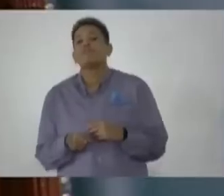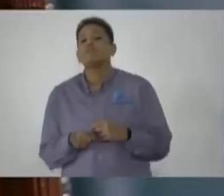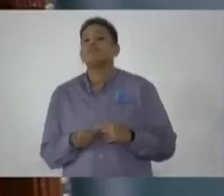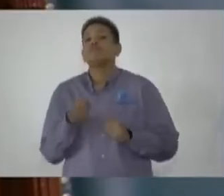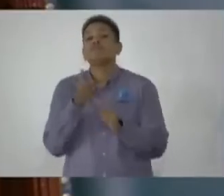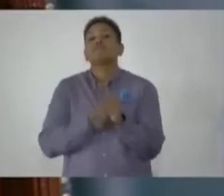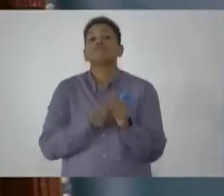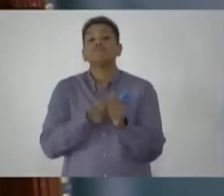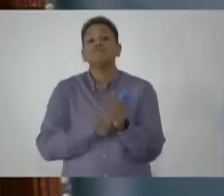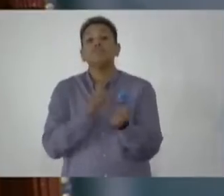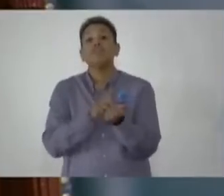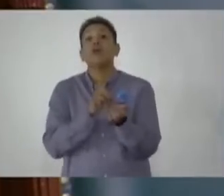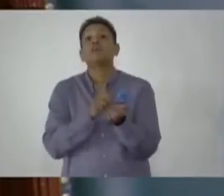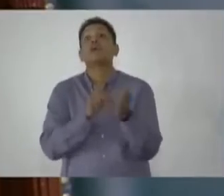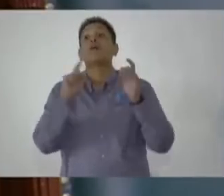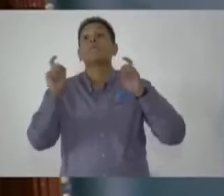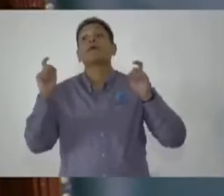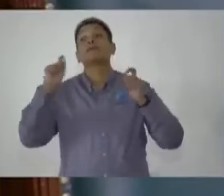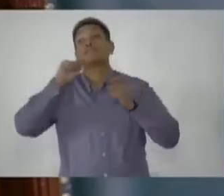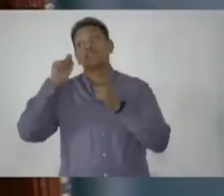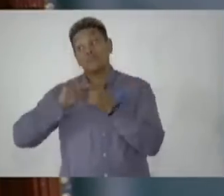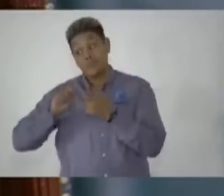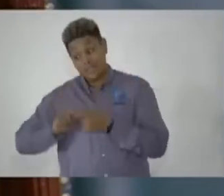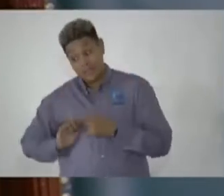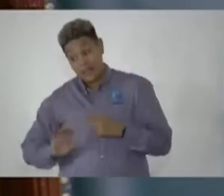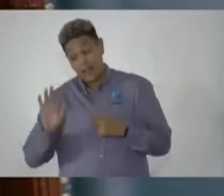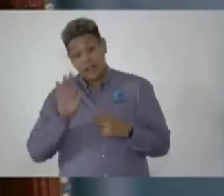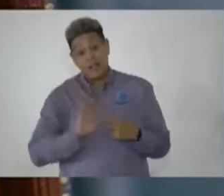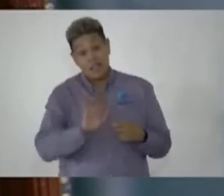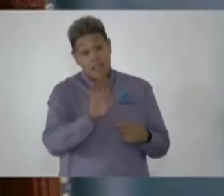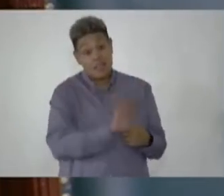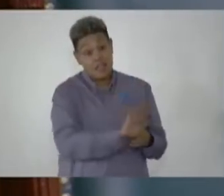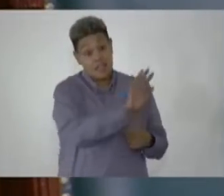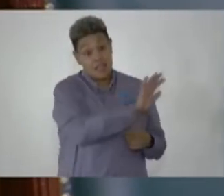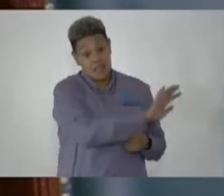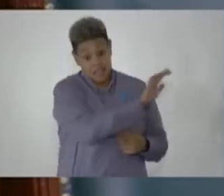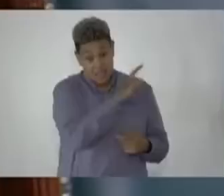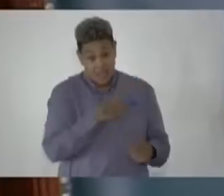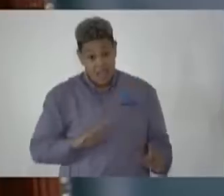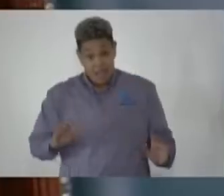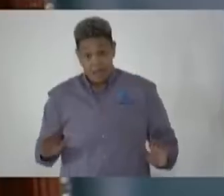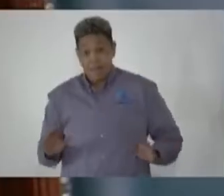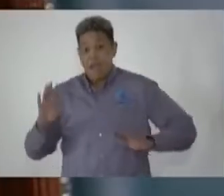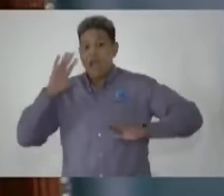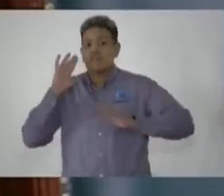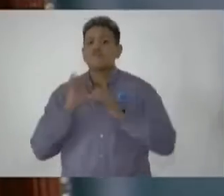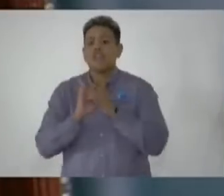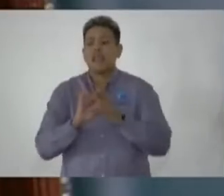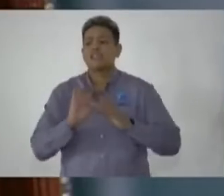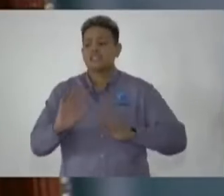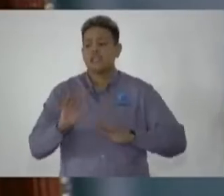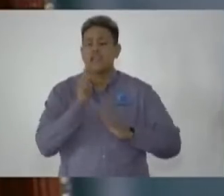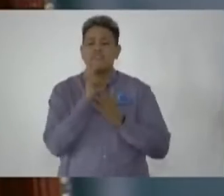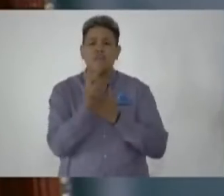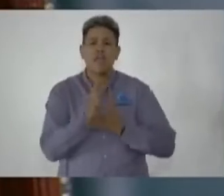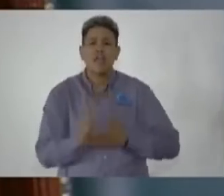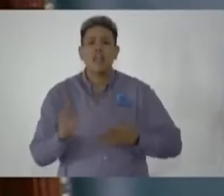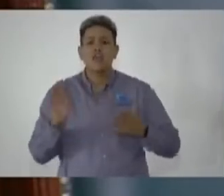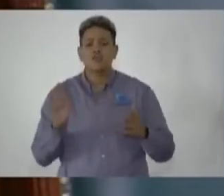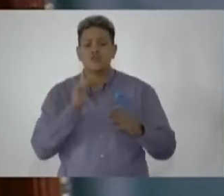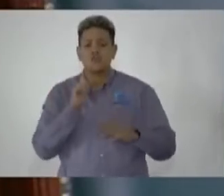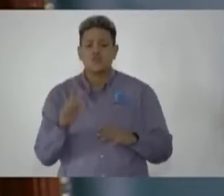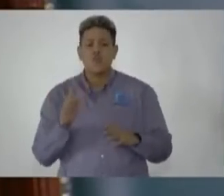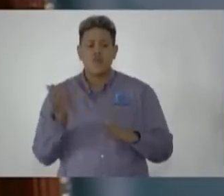Each doctor was dealt with specifically and relates to their failure to